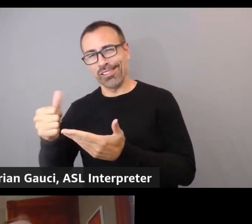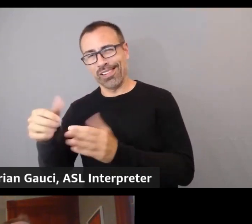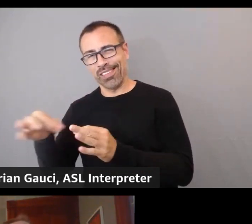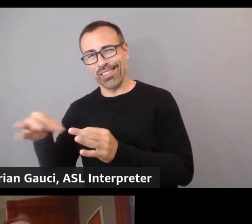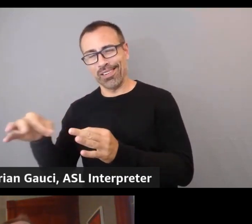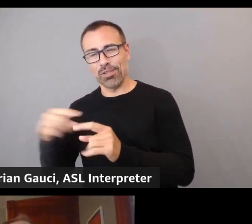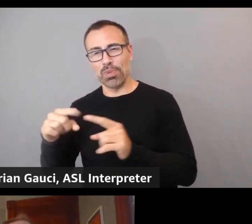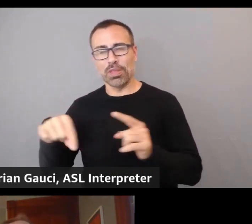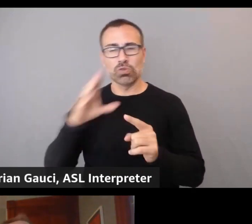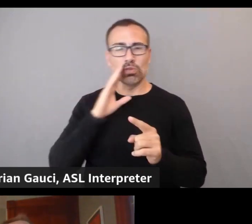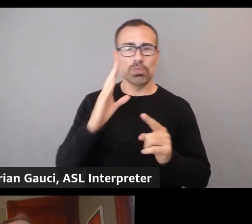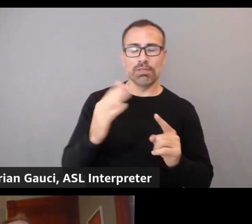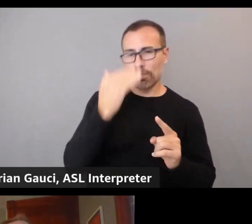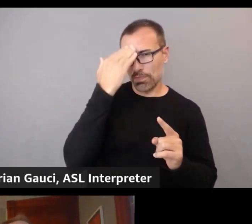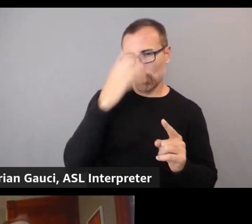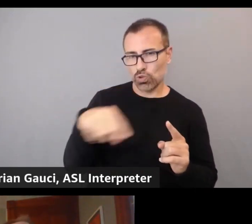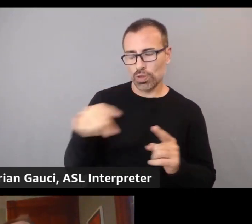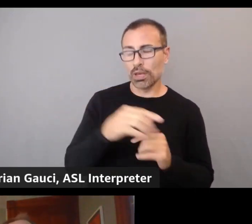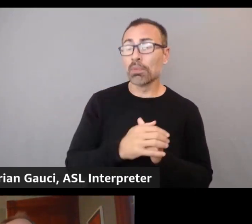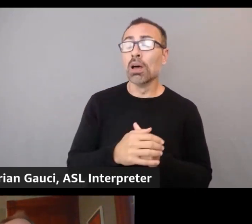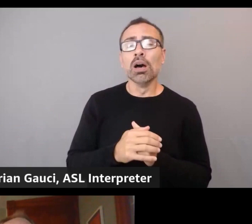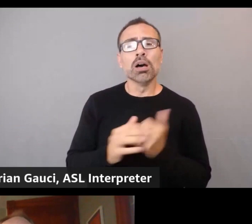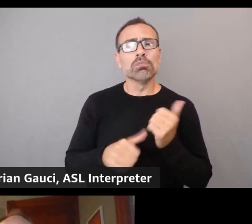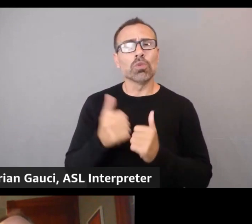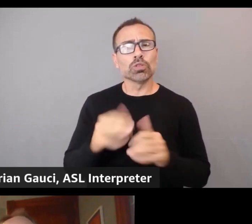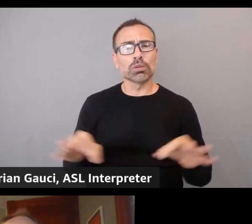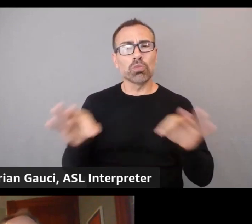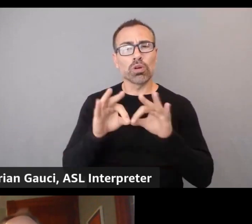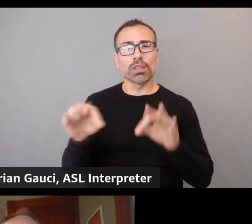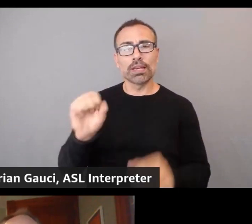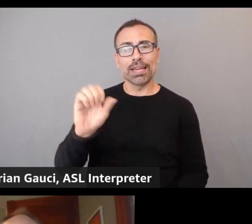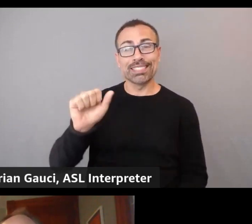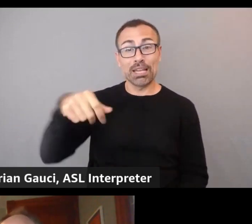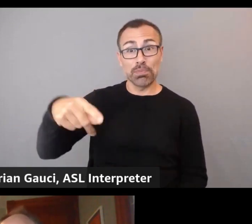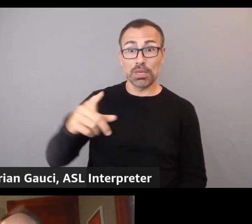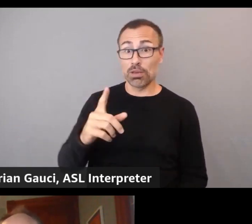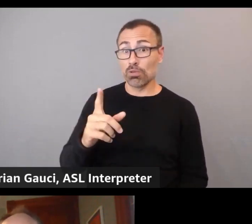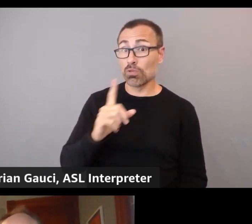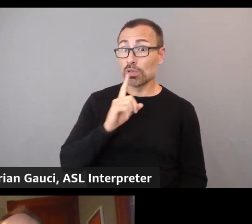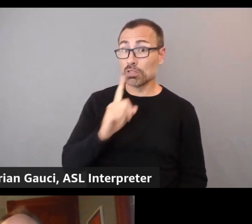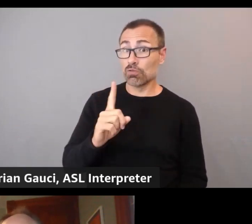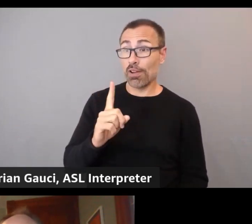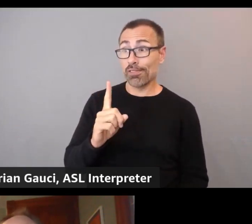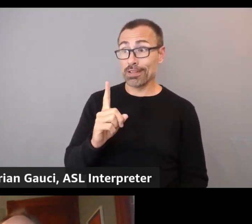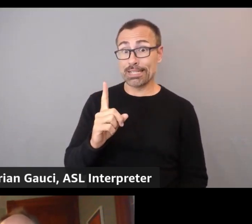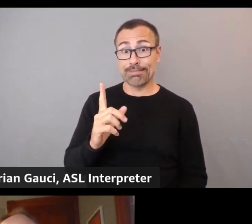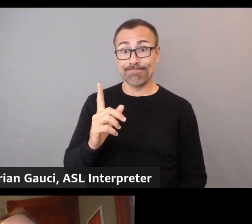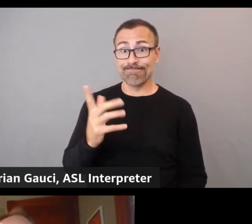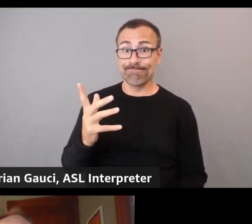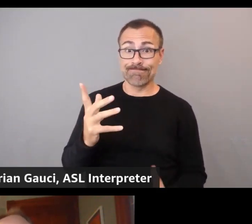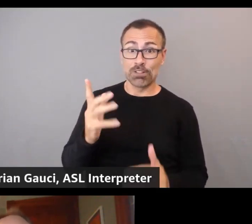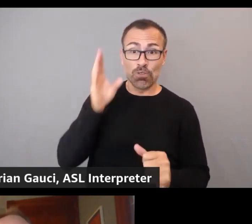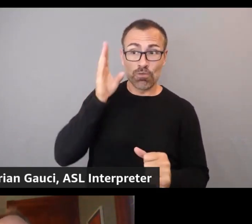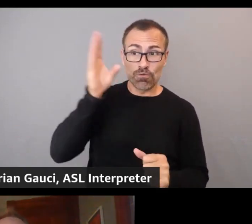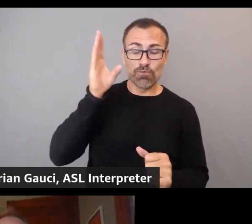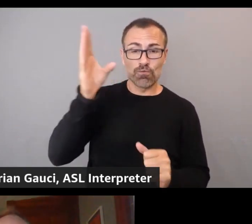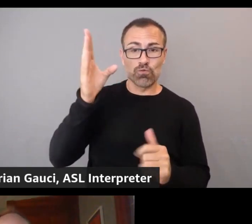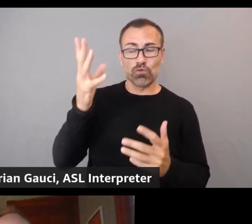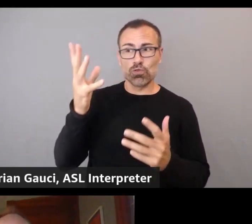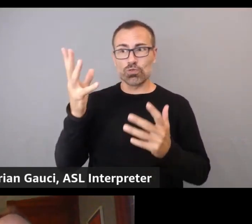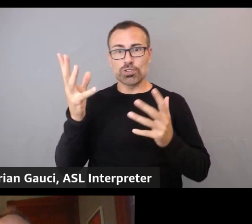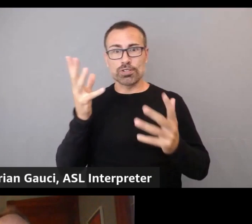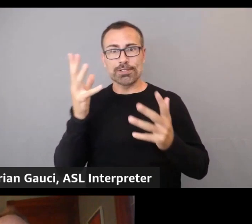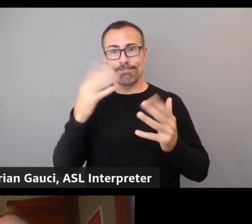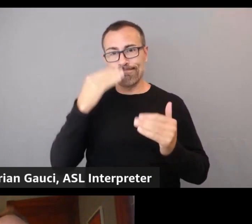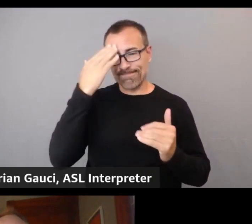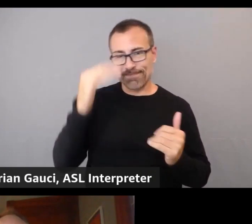the most important thing is that SAP was ahead of their time. They have a very fine-grained security system,